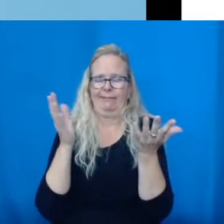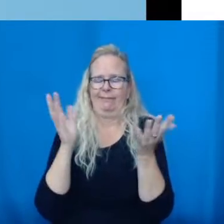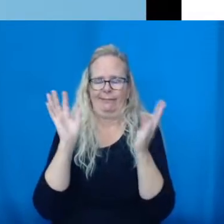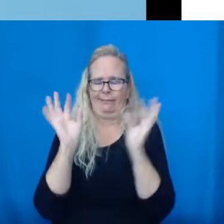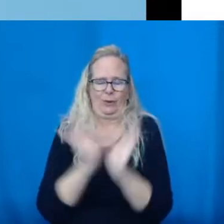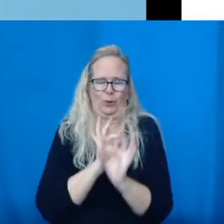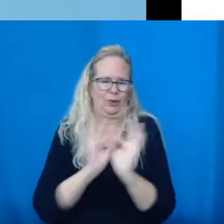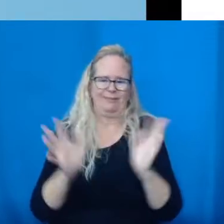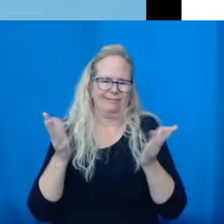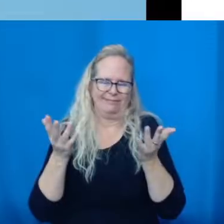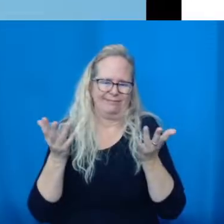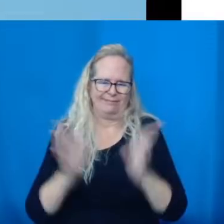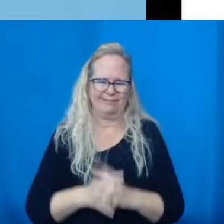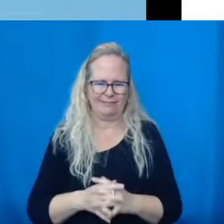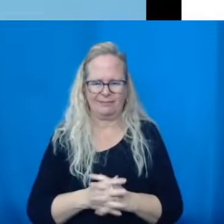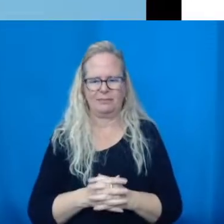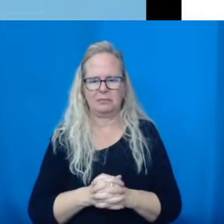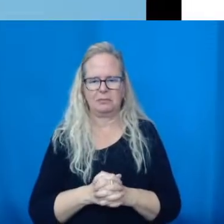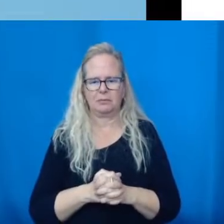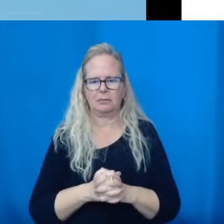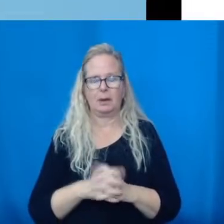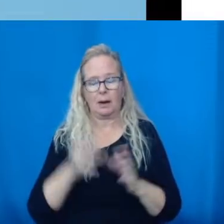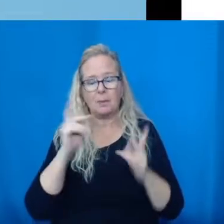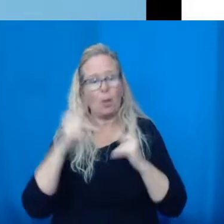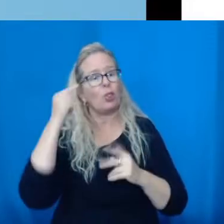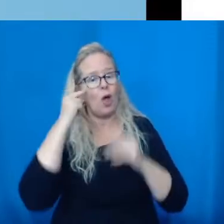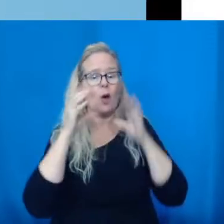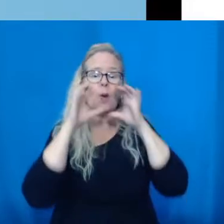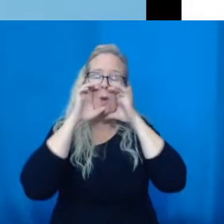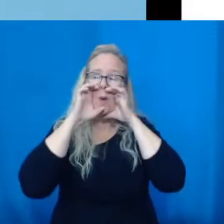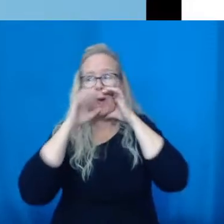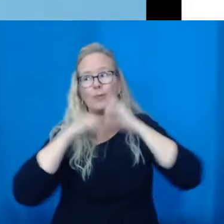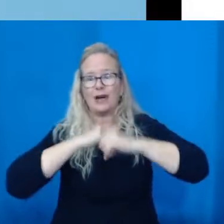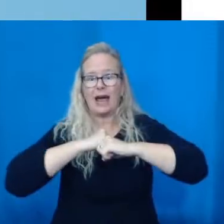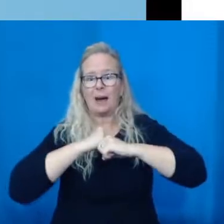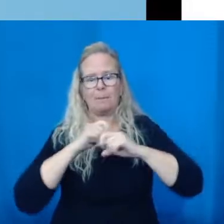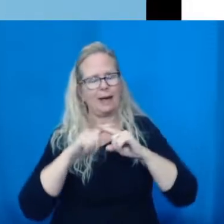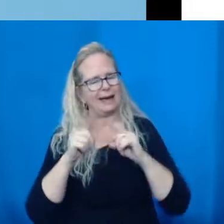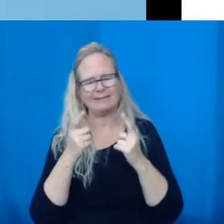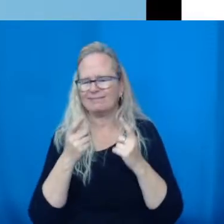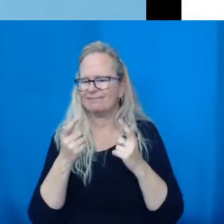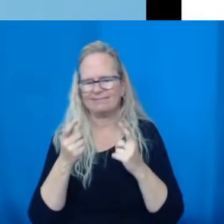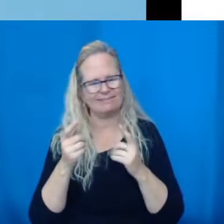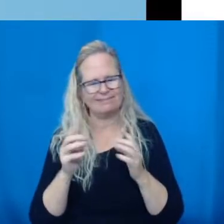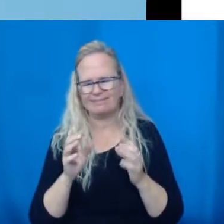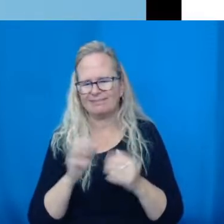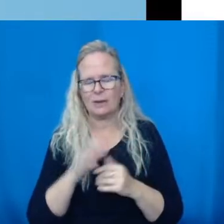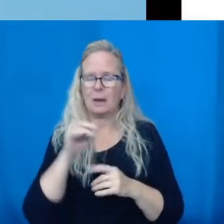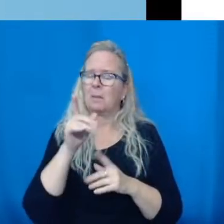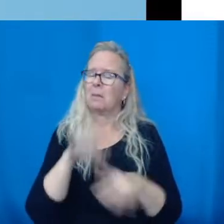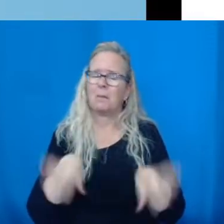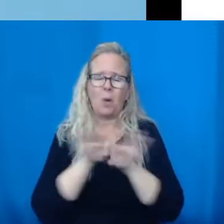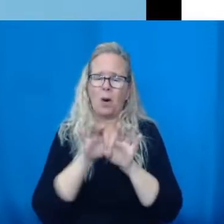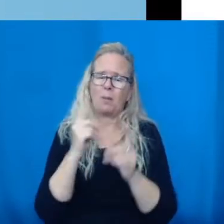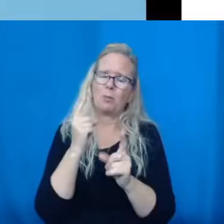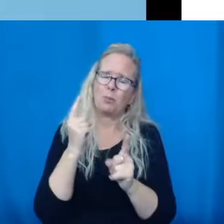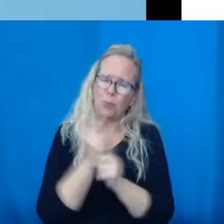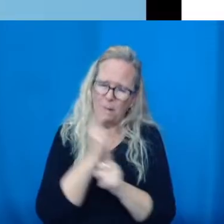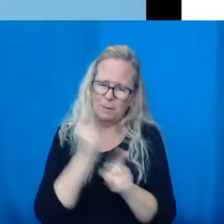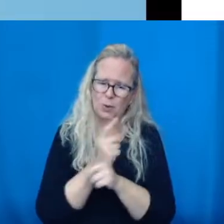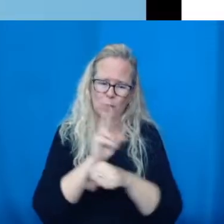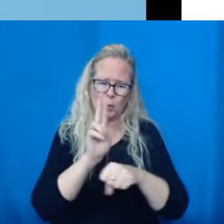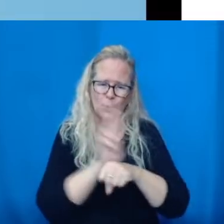respirators, particularly these powered air systems that involve rechargeable batteries, and monitoring the long-term health of